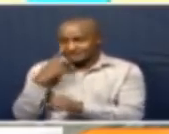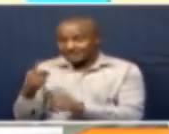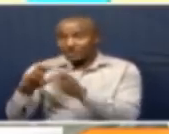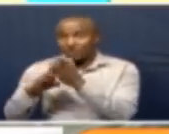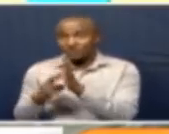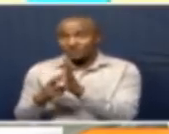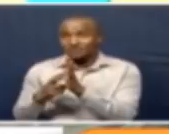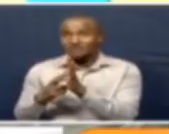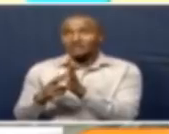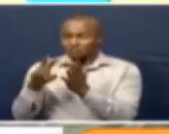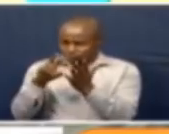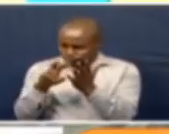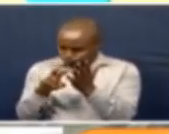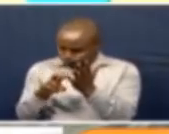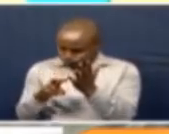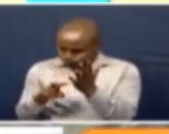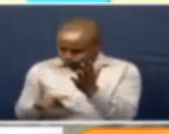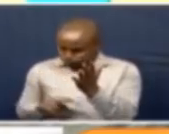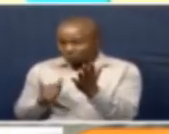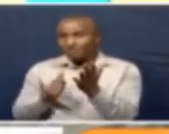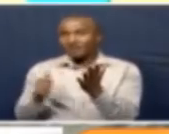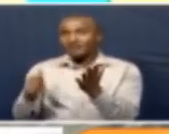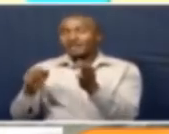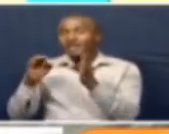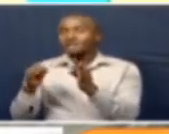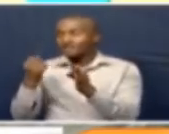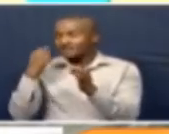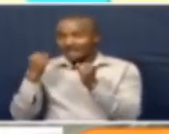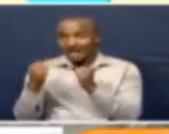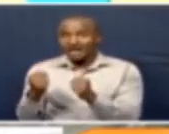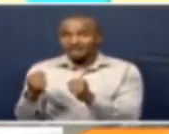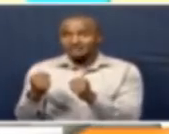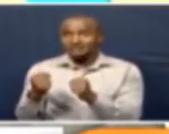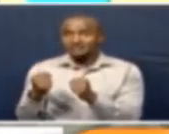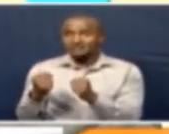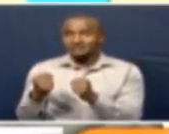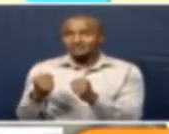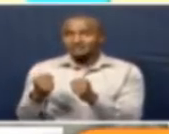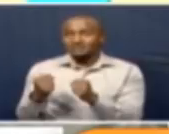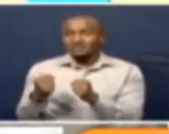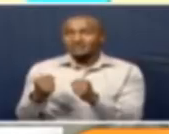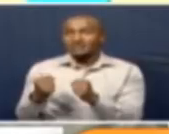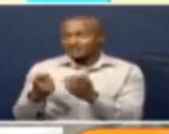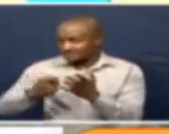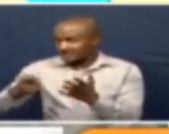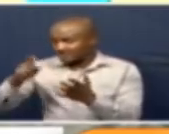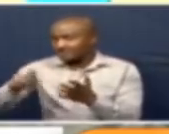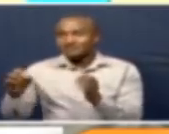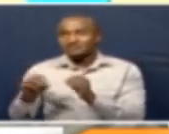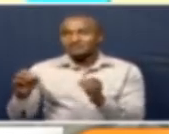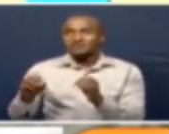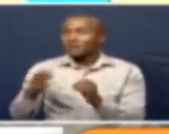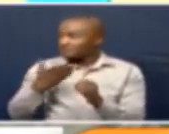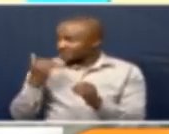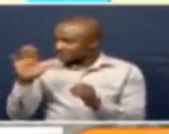and you read, including the fine print. If you are unable to understand it, you don't need to sign a contract. There are people are allowed to say, can I carry